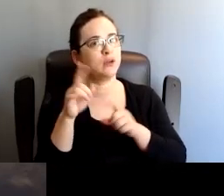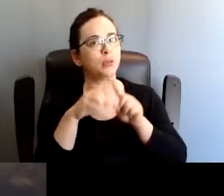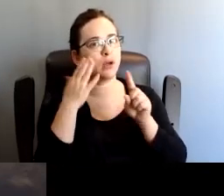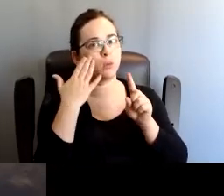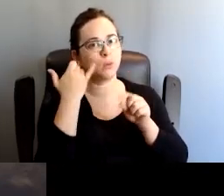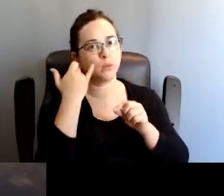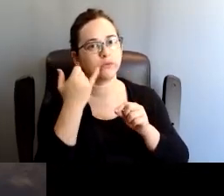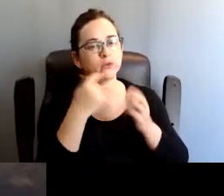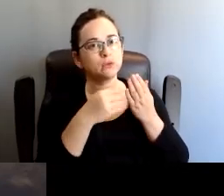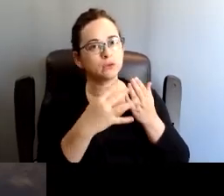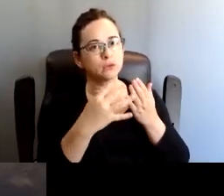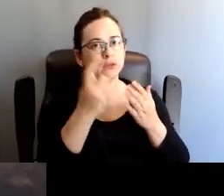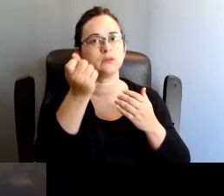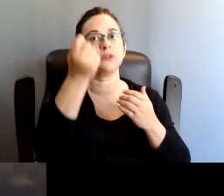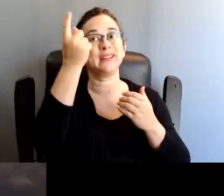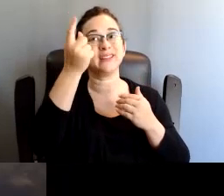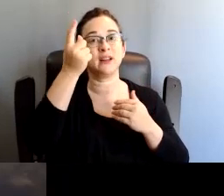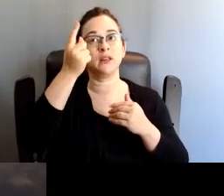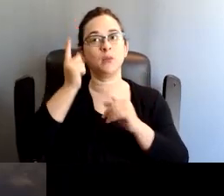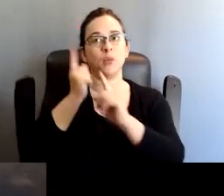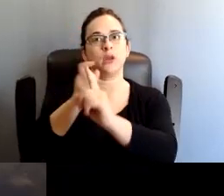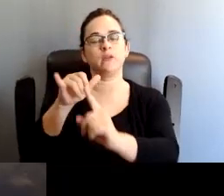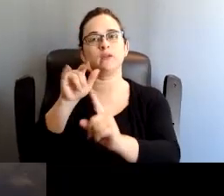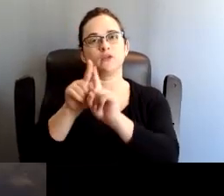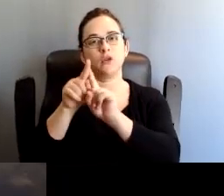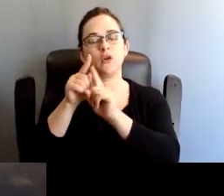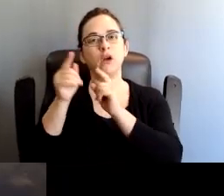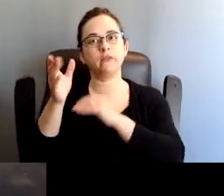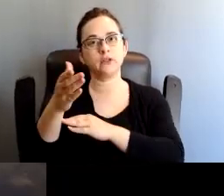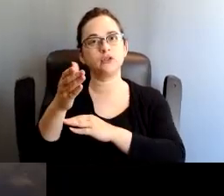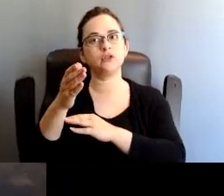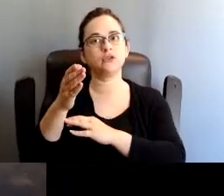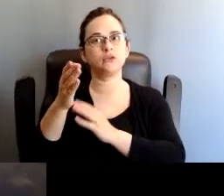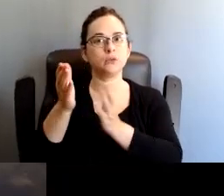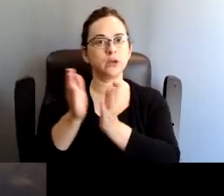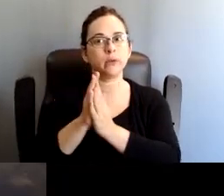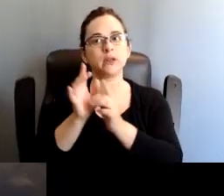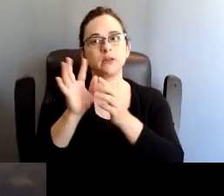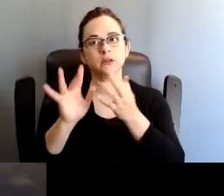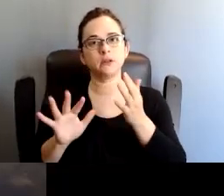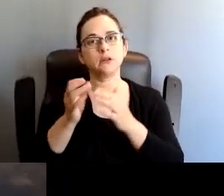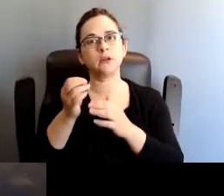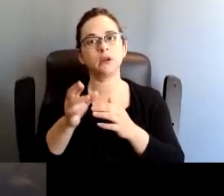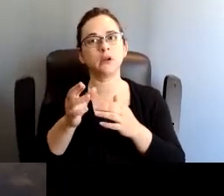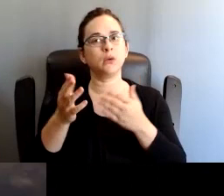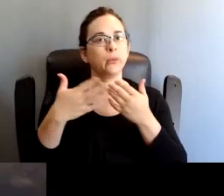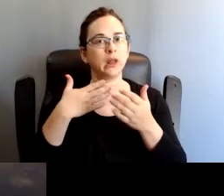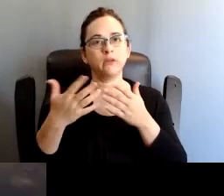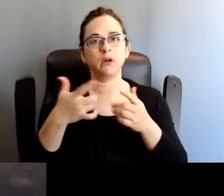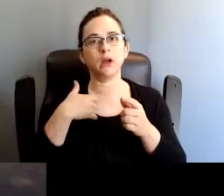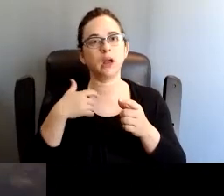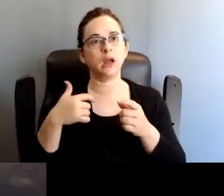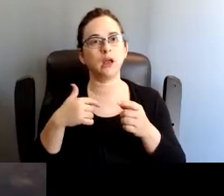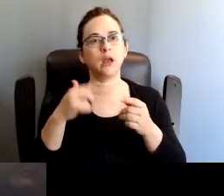for either. Unless they, to request assistance or to speak with the council, because I find myself talking